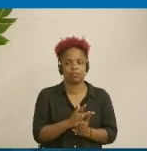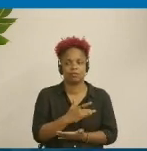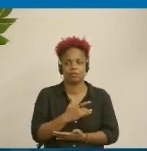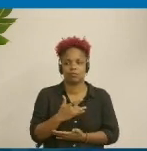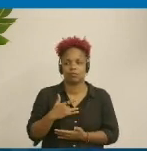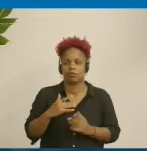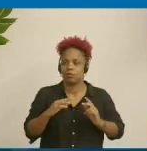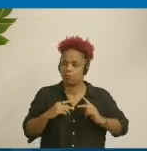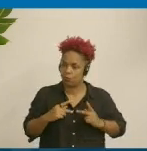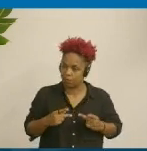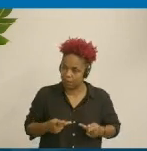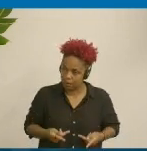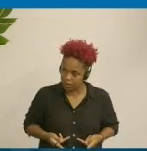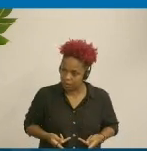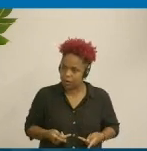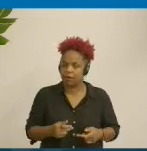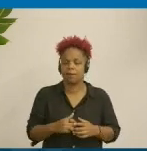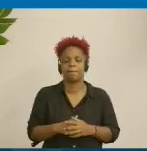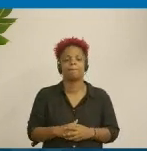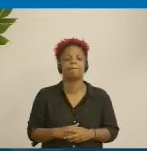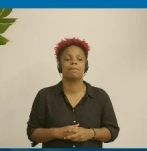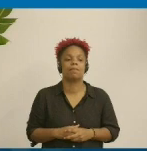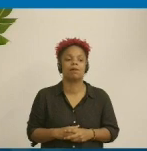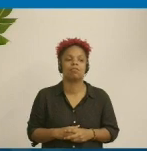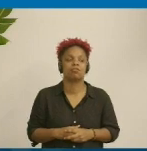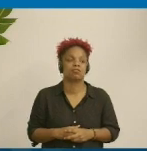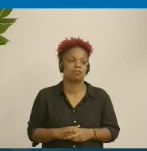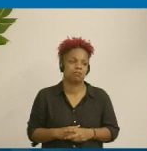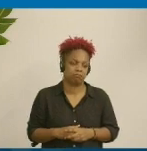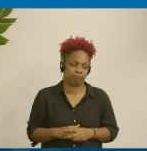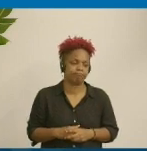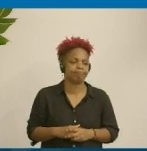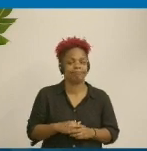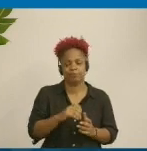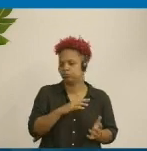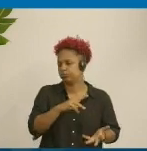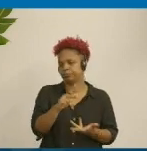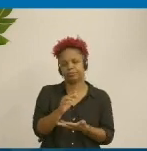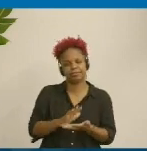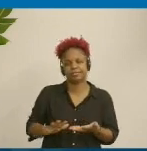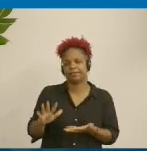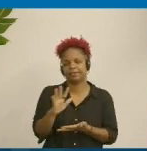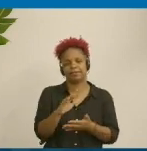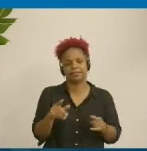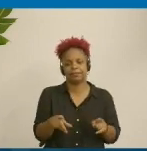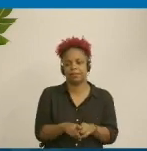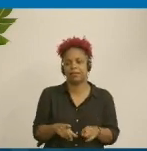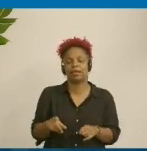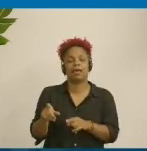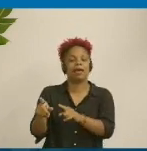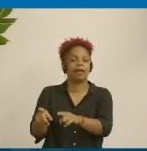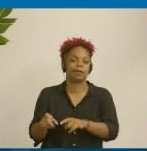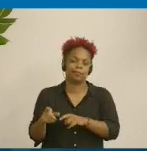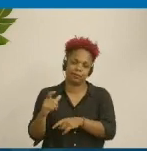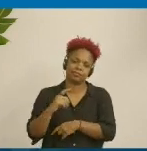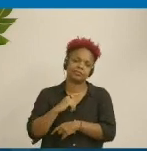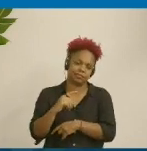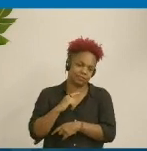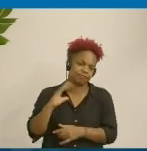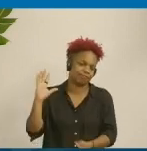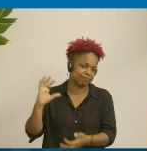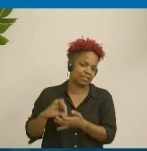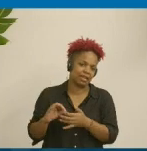I guess our planet health with the Agribox, and then put in context with how you're also